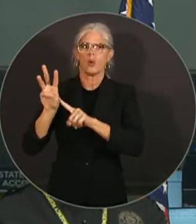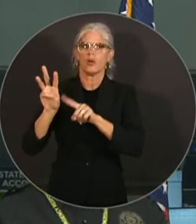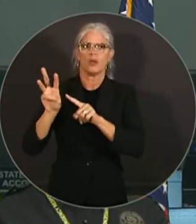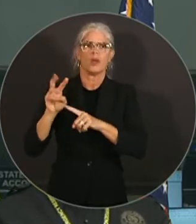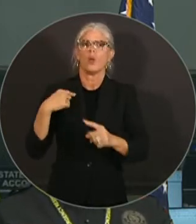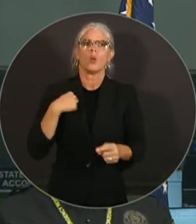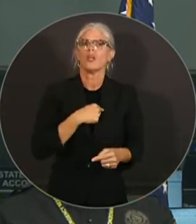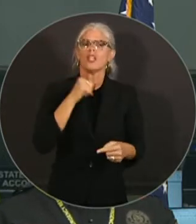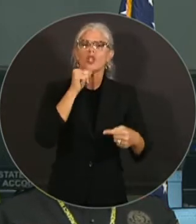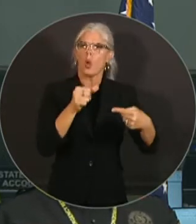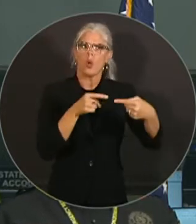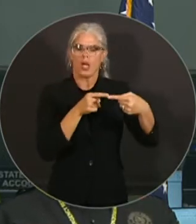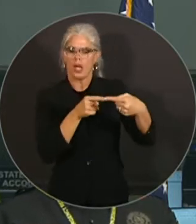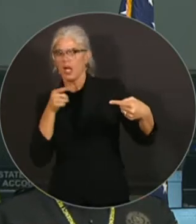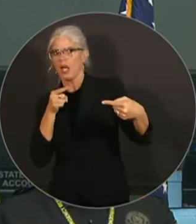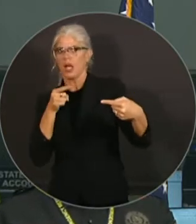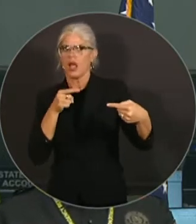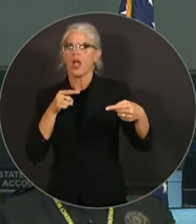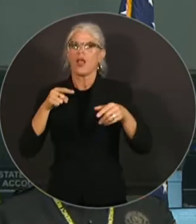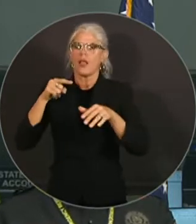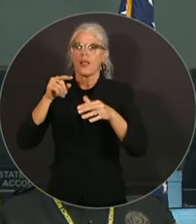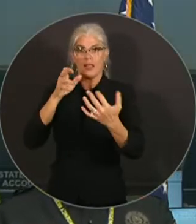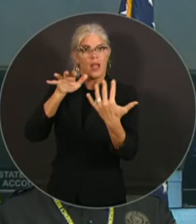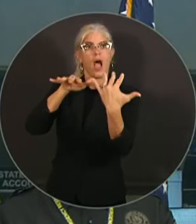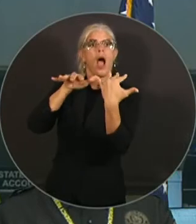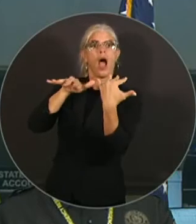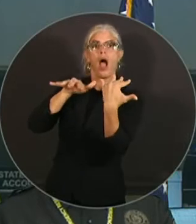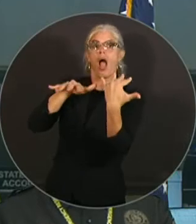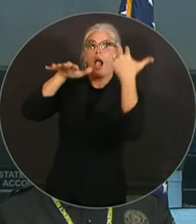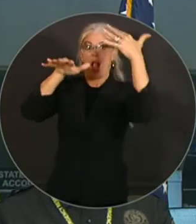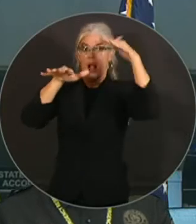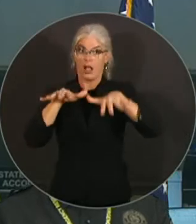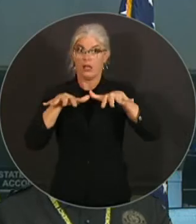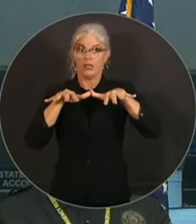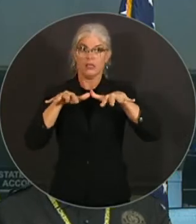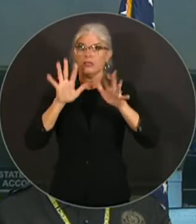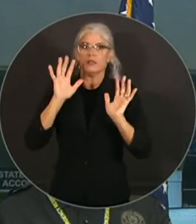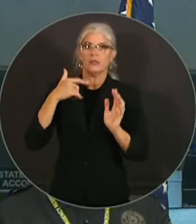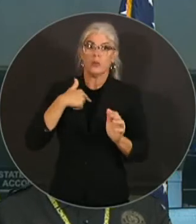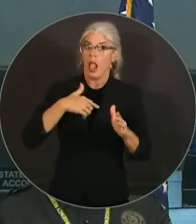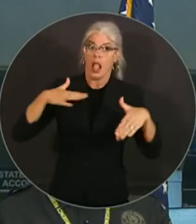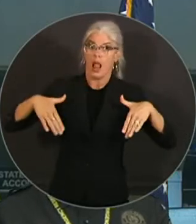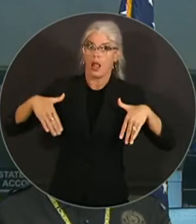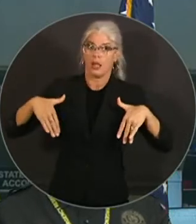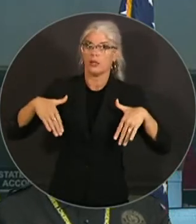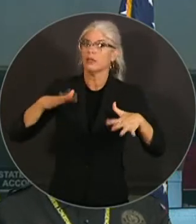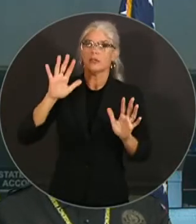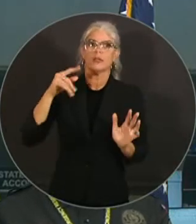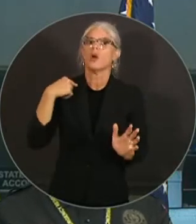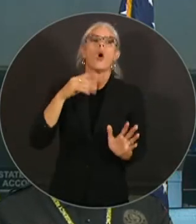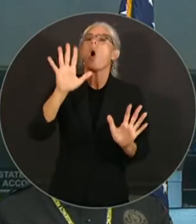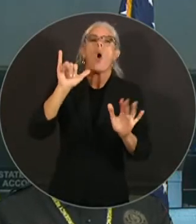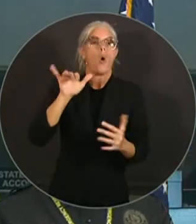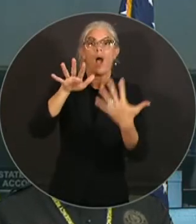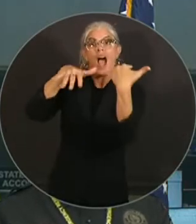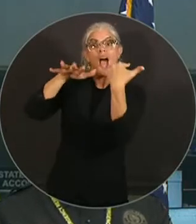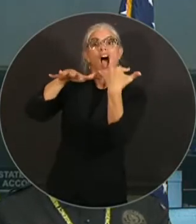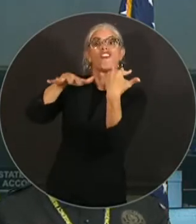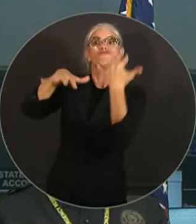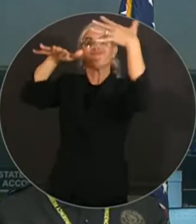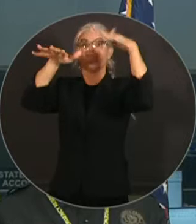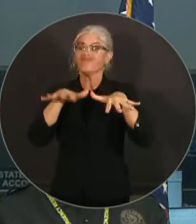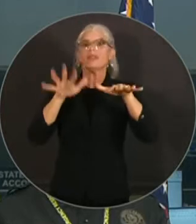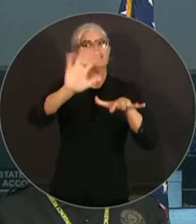of Florida. This is very important to understand. We need that interstate system for emergency responders, for staging of assets and resources,